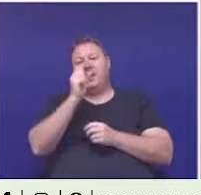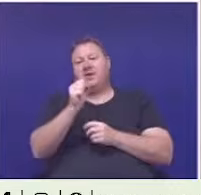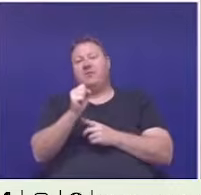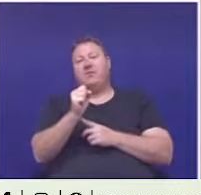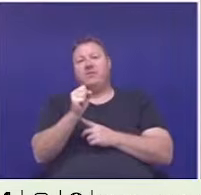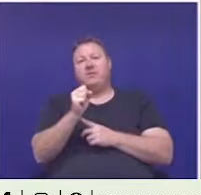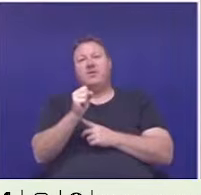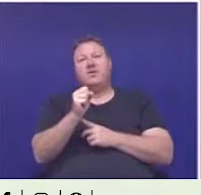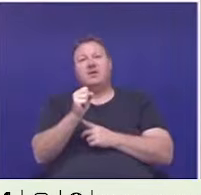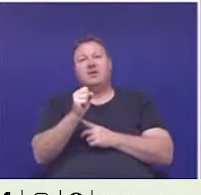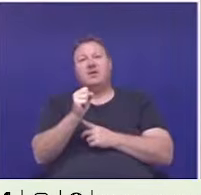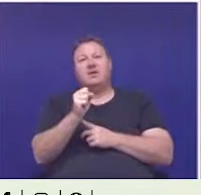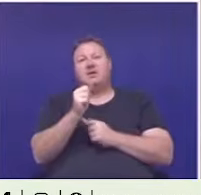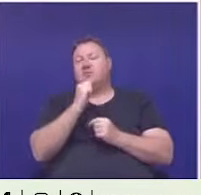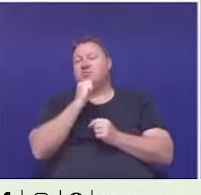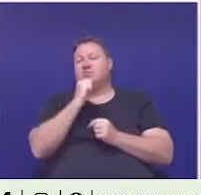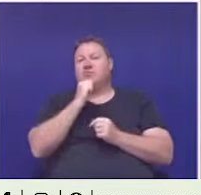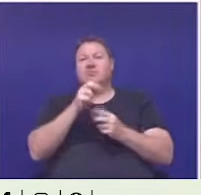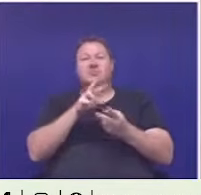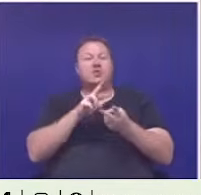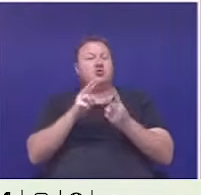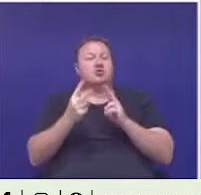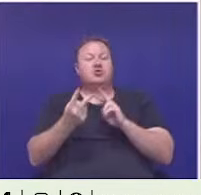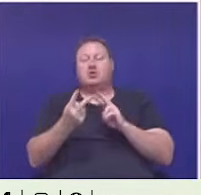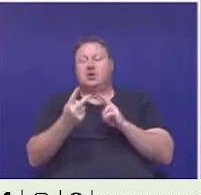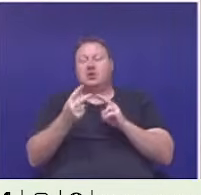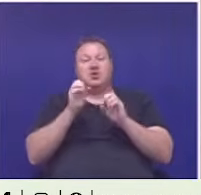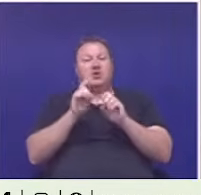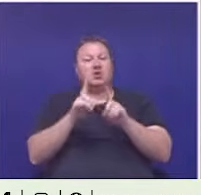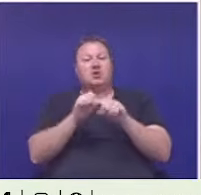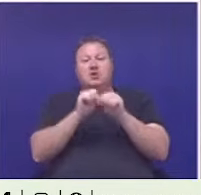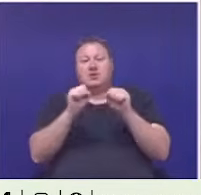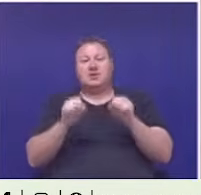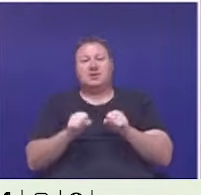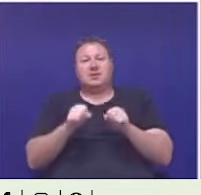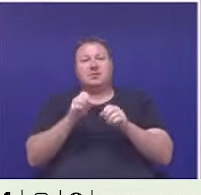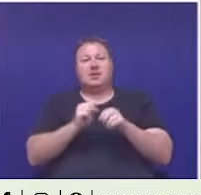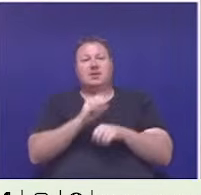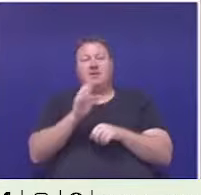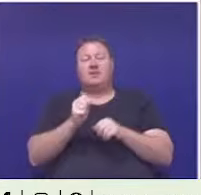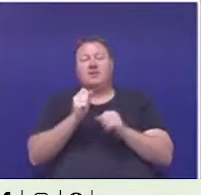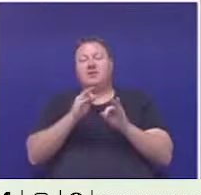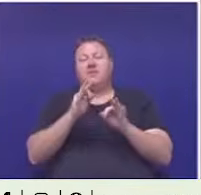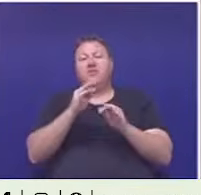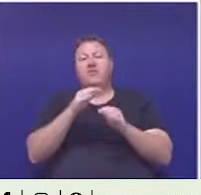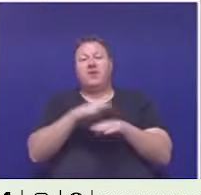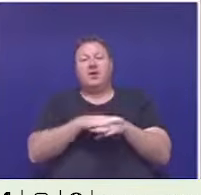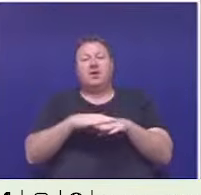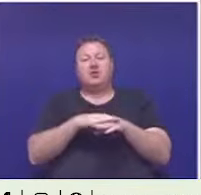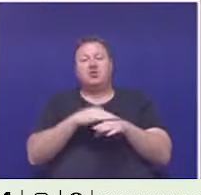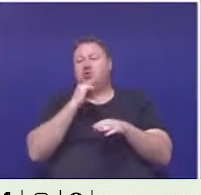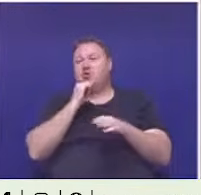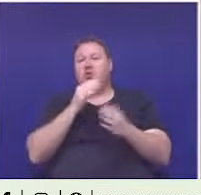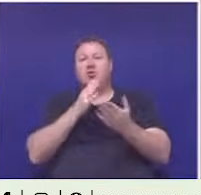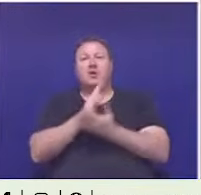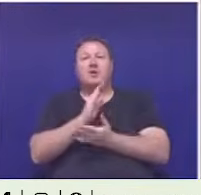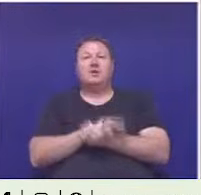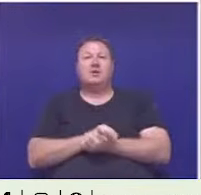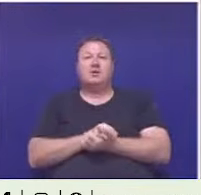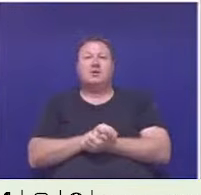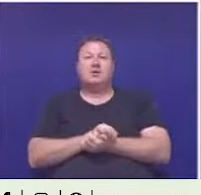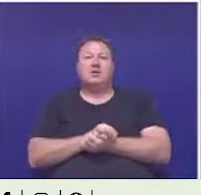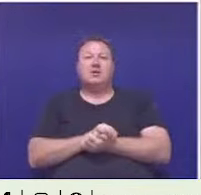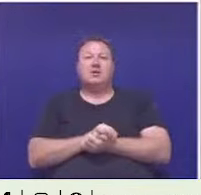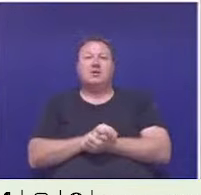going to be able to change the education system around in South Africa if we don't get the foundations right. On numeracy,